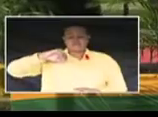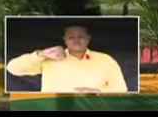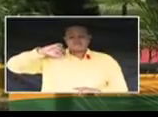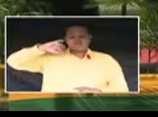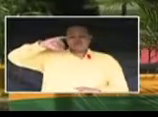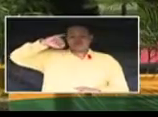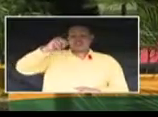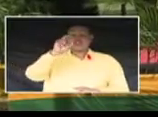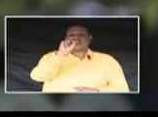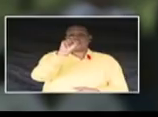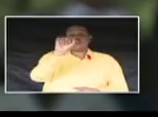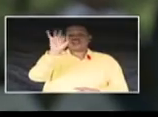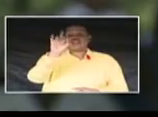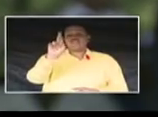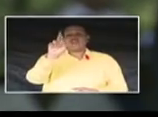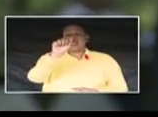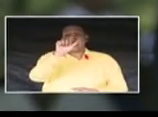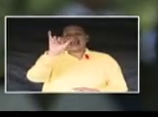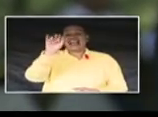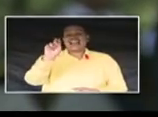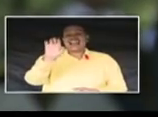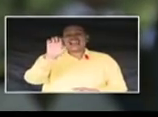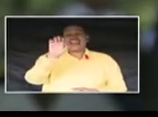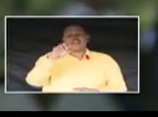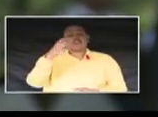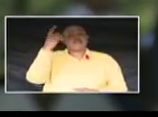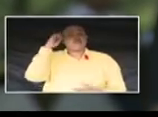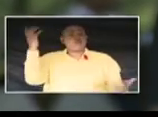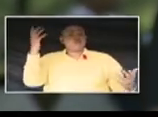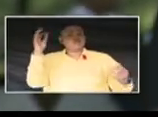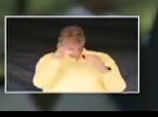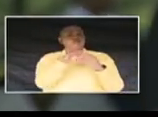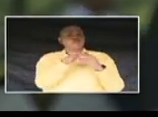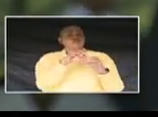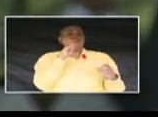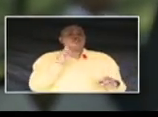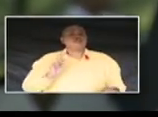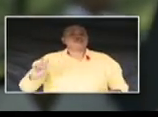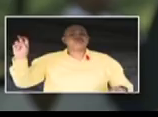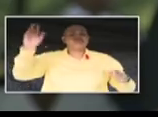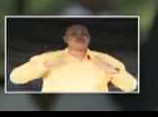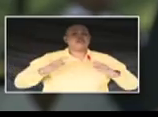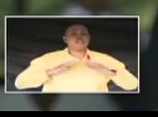Mrs. Jennifer Aline Griffith for contribution to the tourism industry.